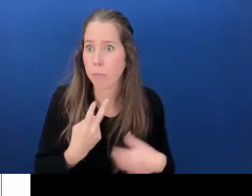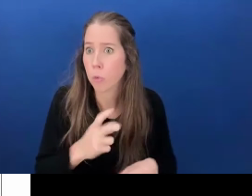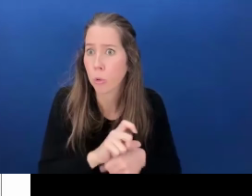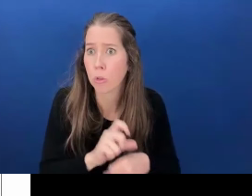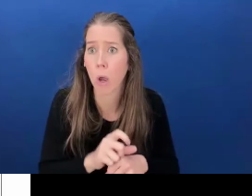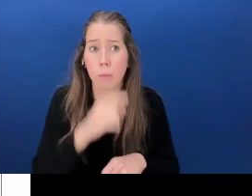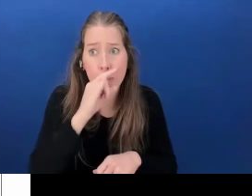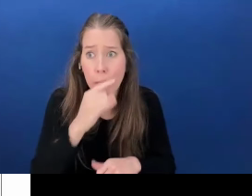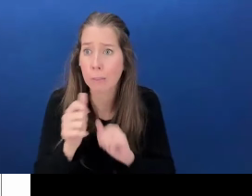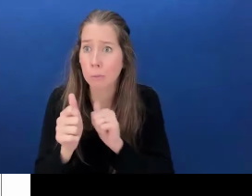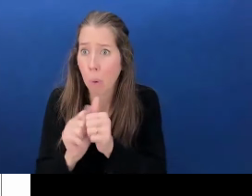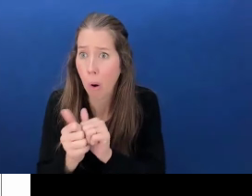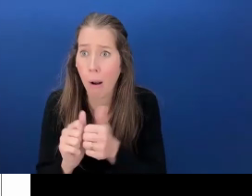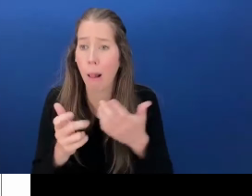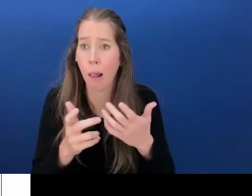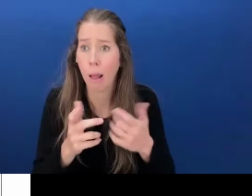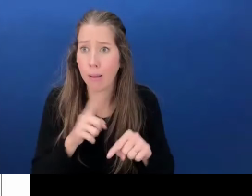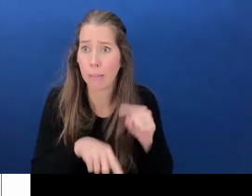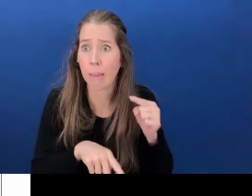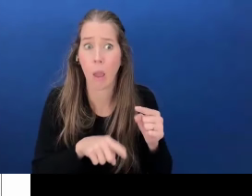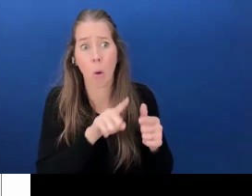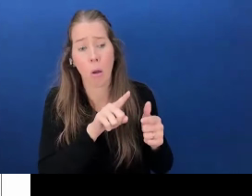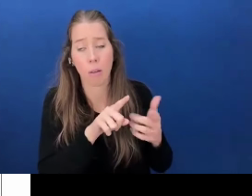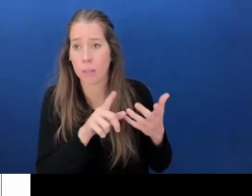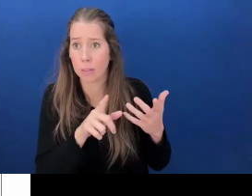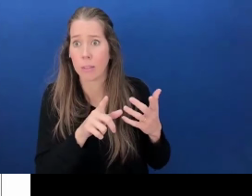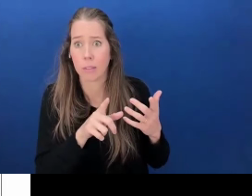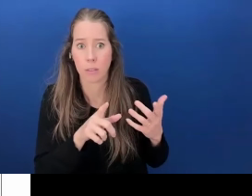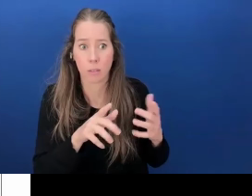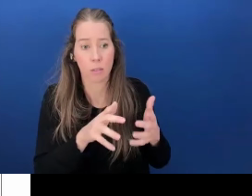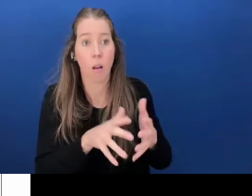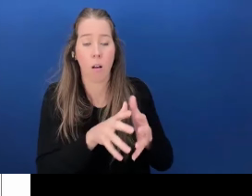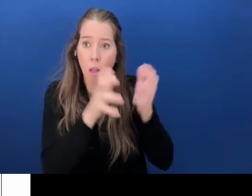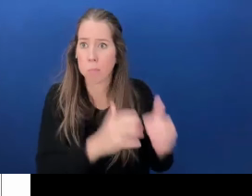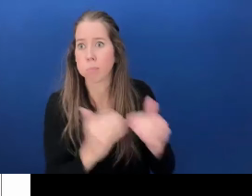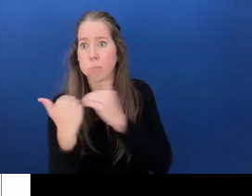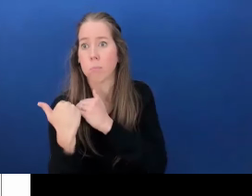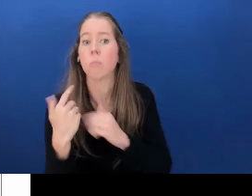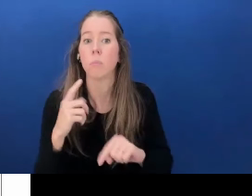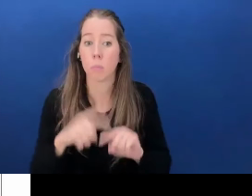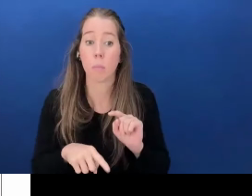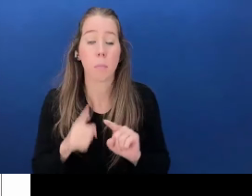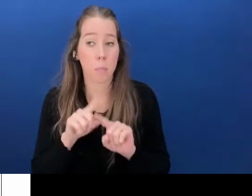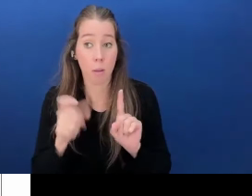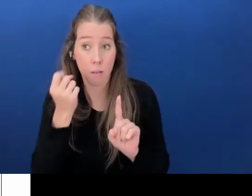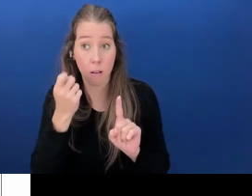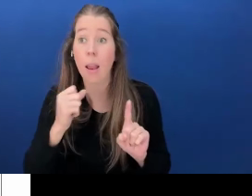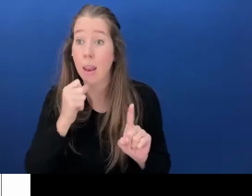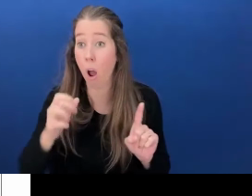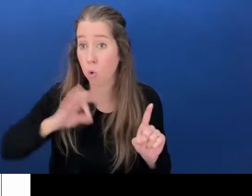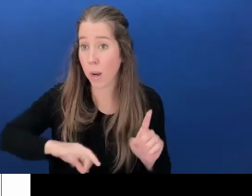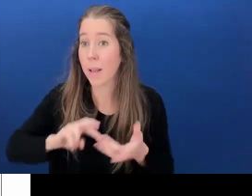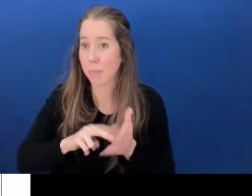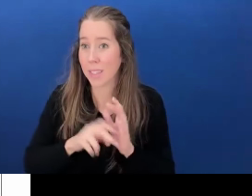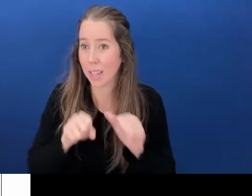can't go really heavy in on it. Because it's non-credit, they are able to enroll in the class multiple times. So